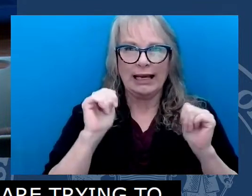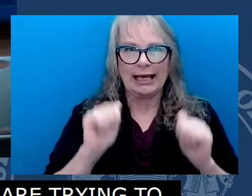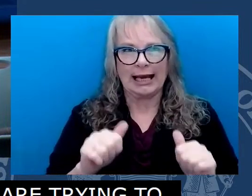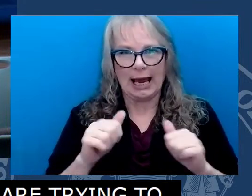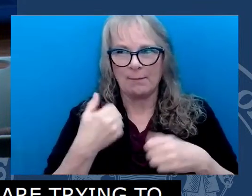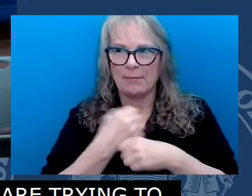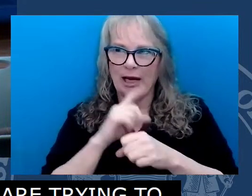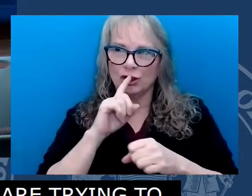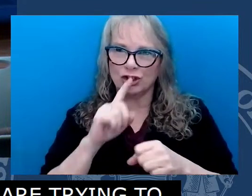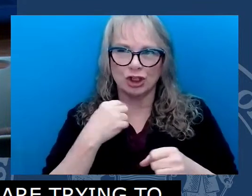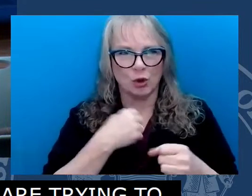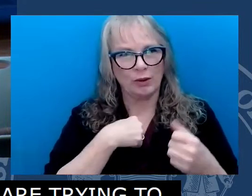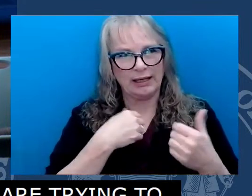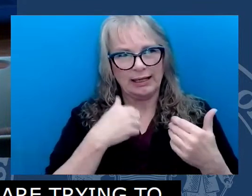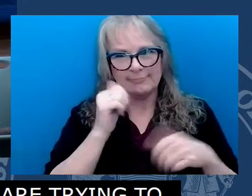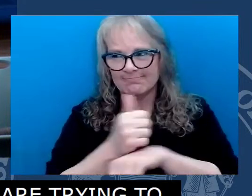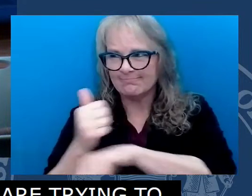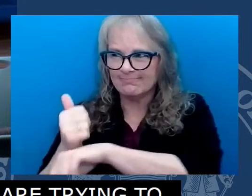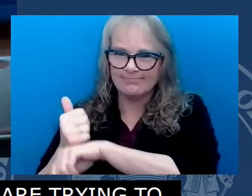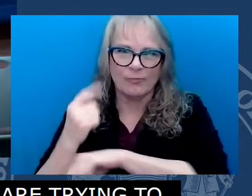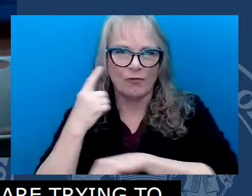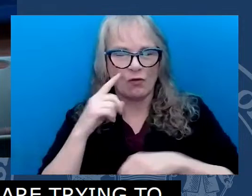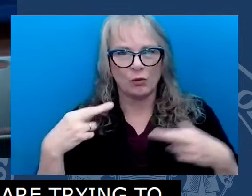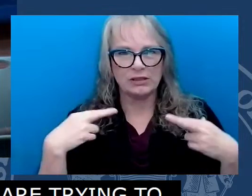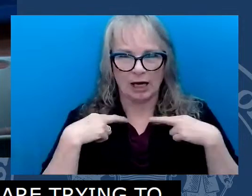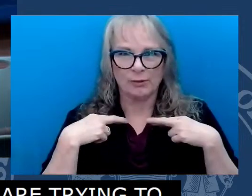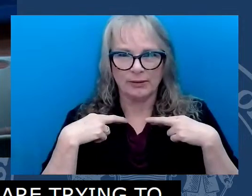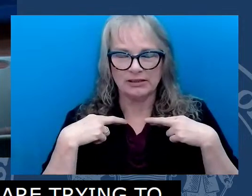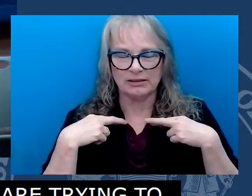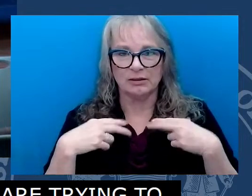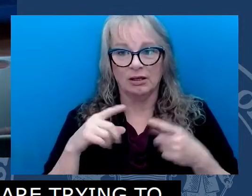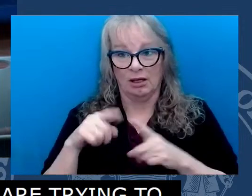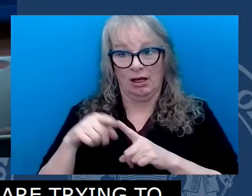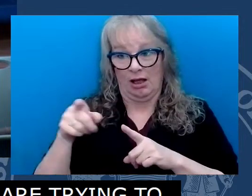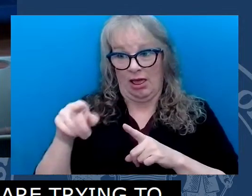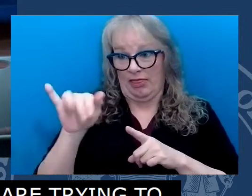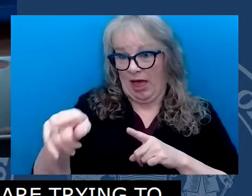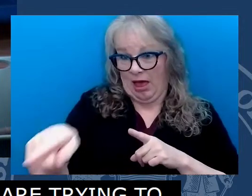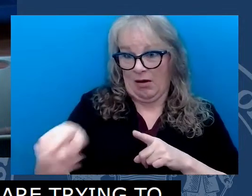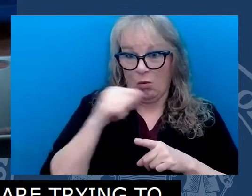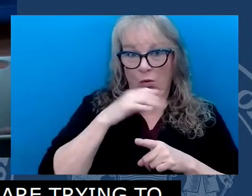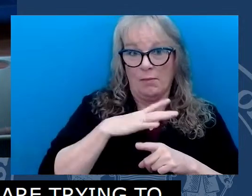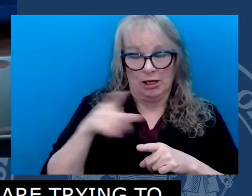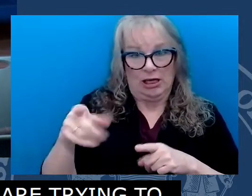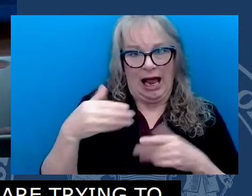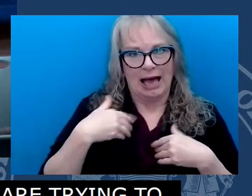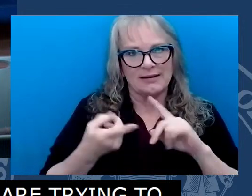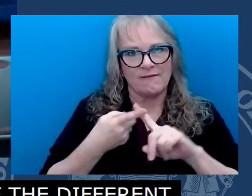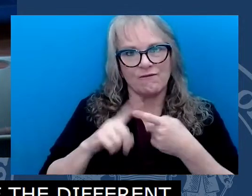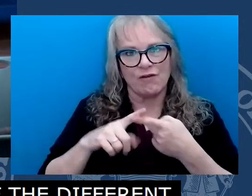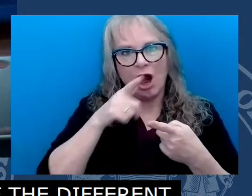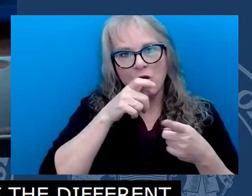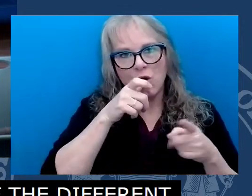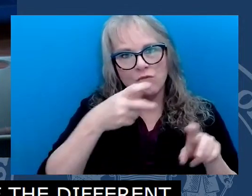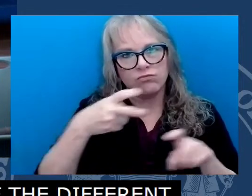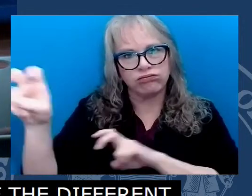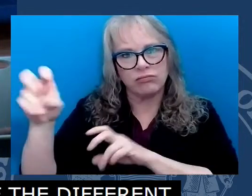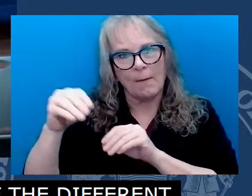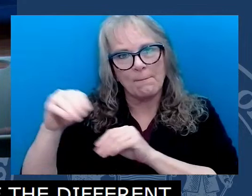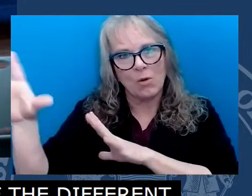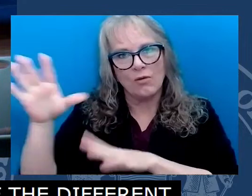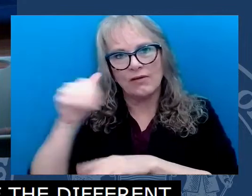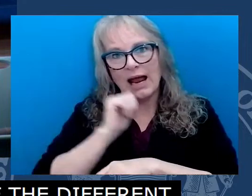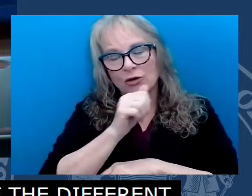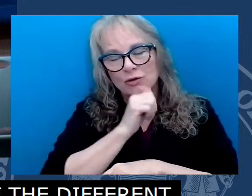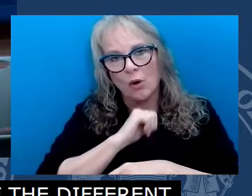have. One of which was, she has a friend that's moved to Arizona. What do you do about somebody